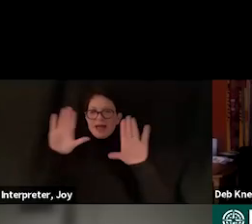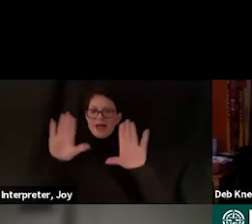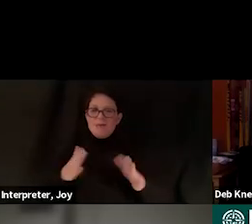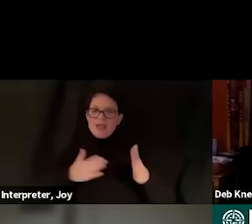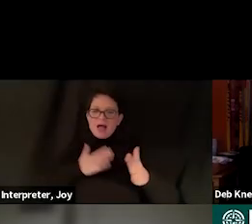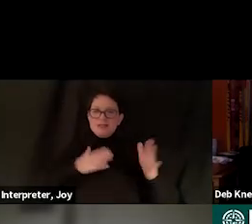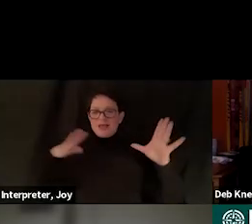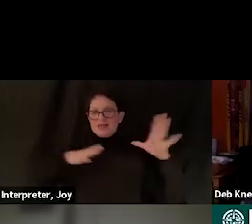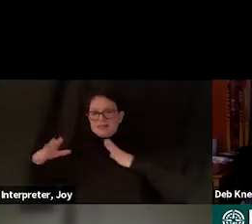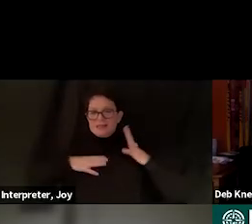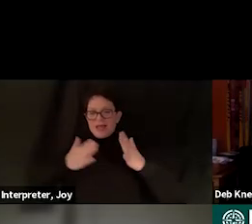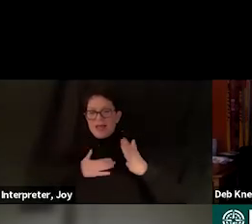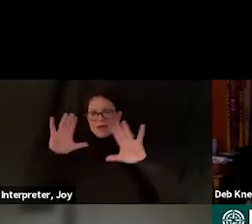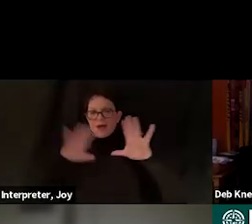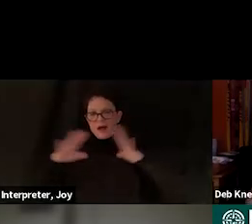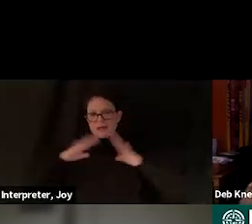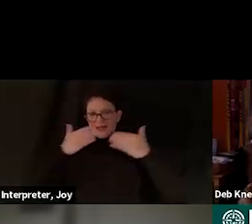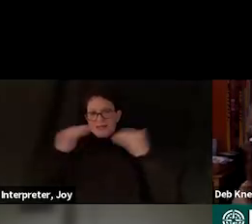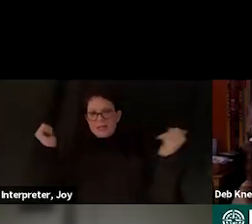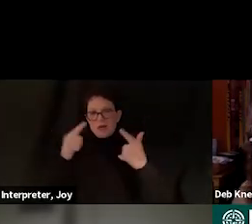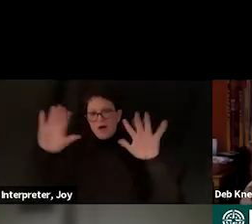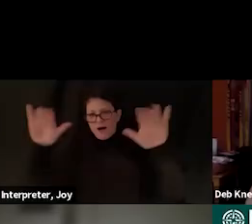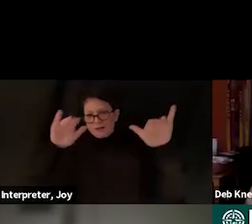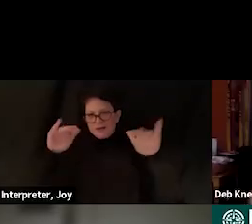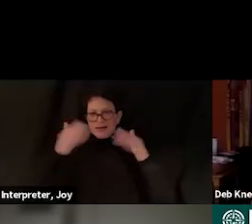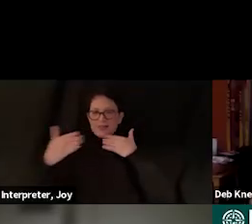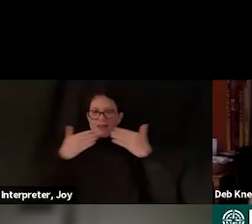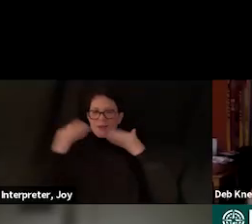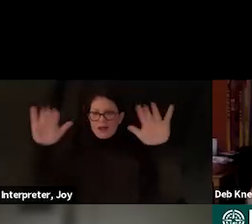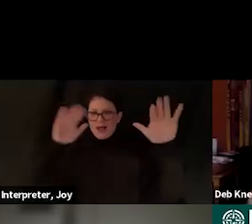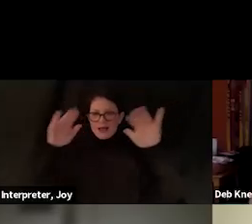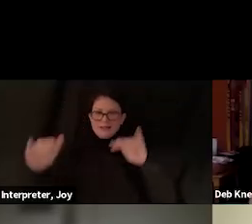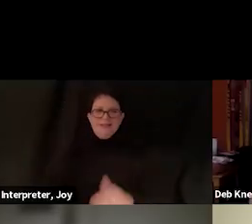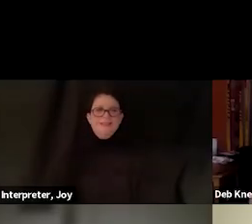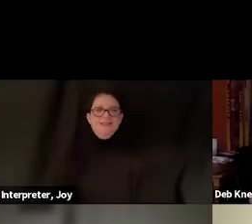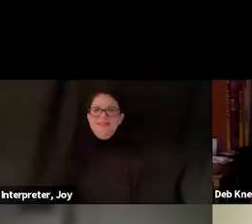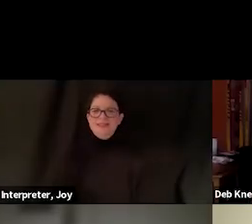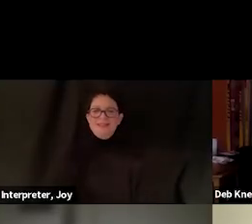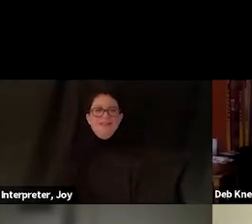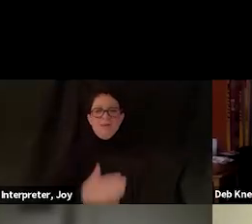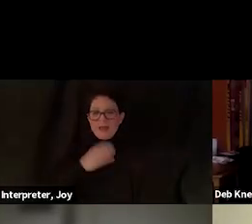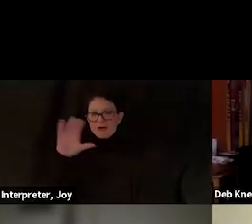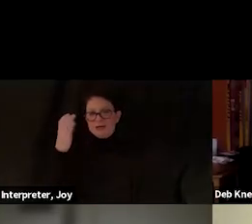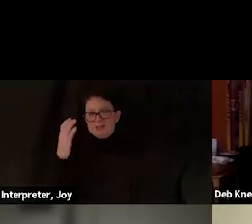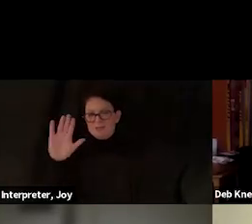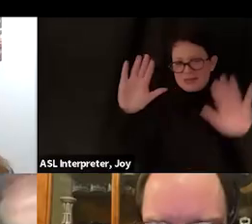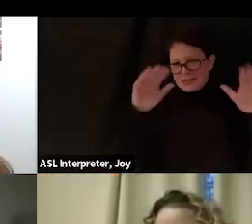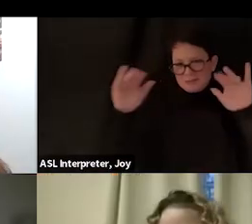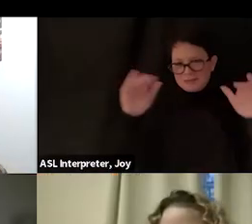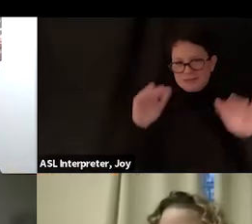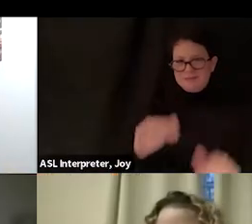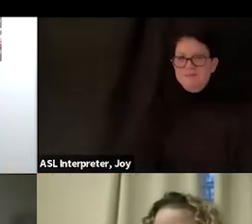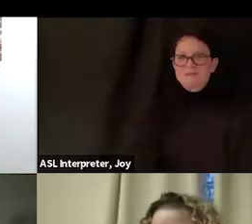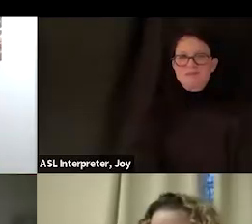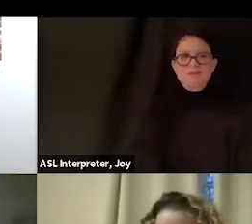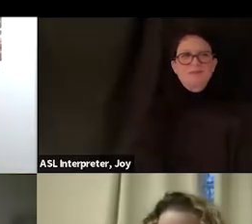holidays. Thank you. Happy Bye, everybody. Happy holidays. La, la, la, Merry la, Christmas. la. Yeah. Better go. We're